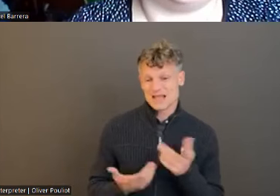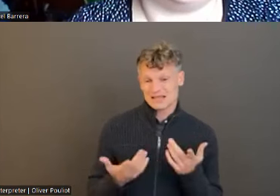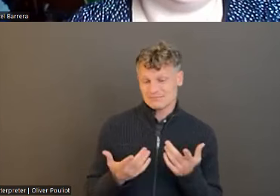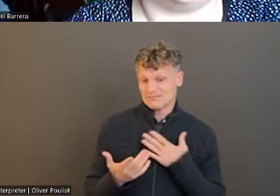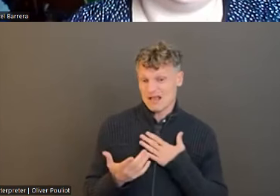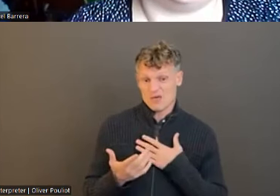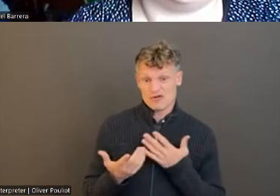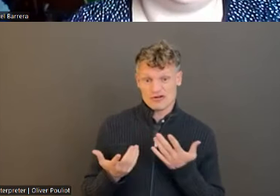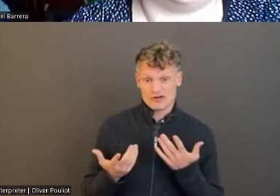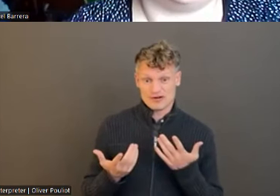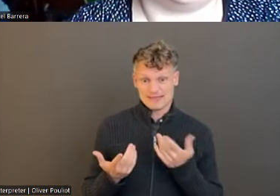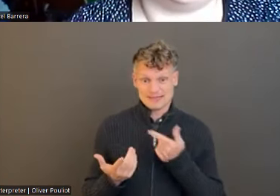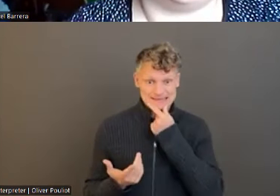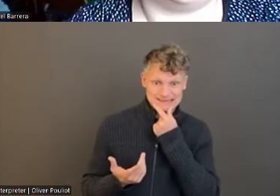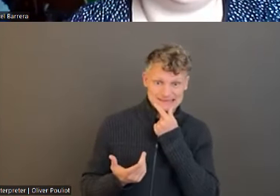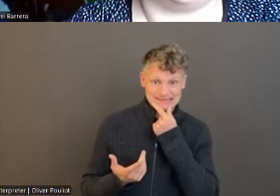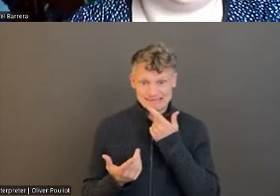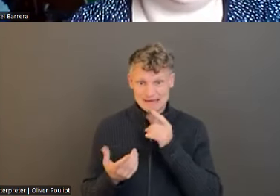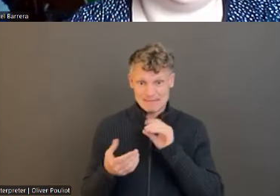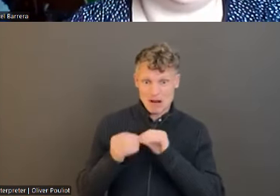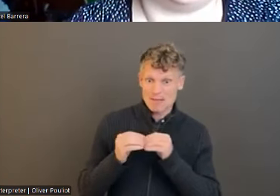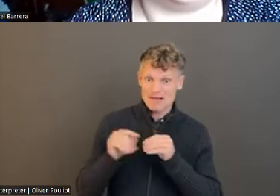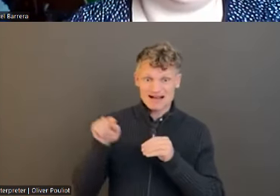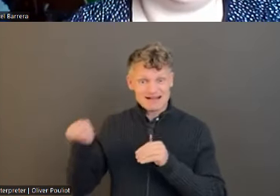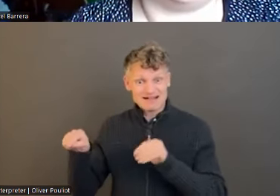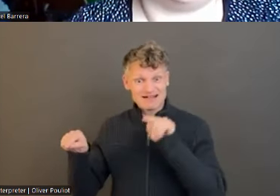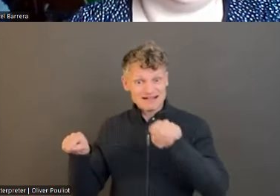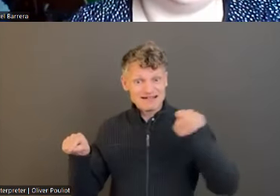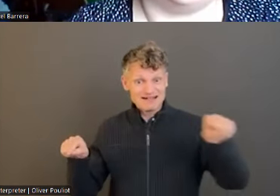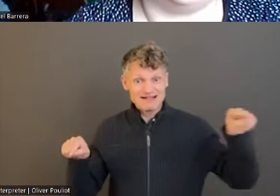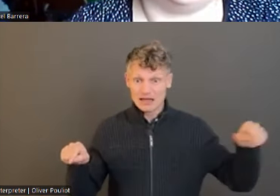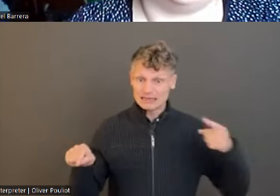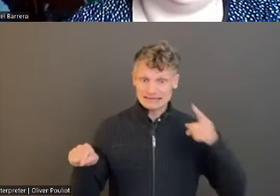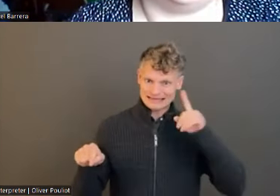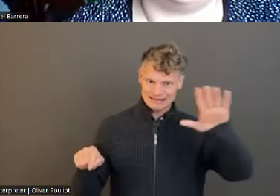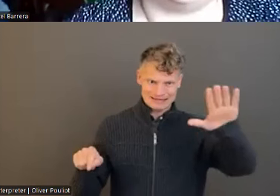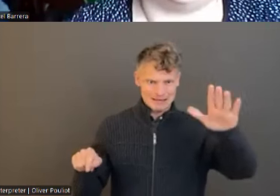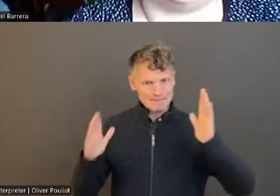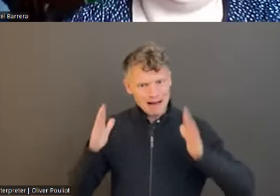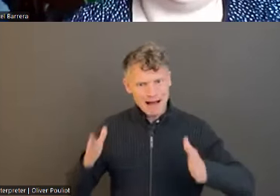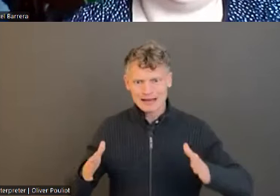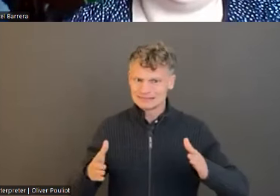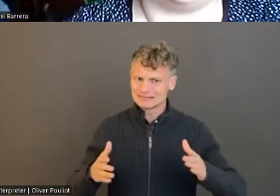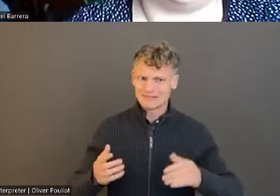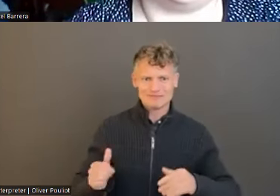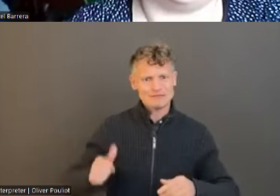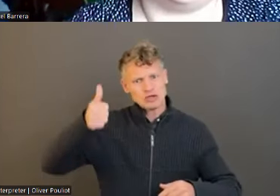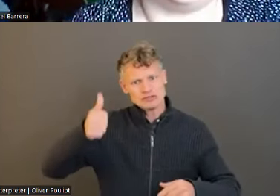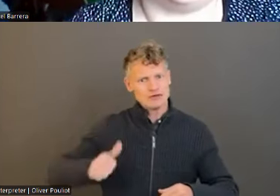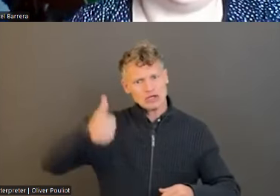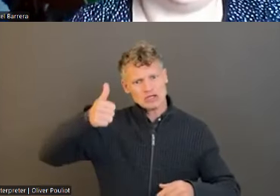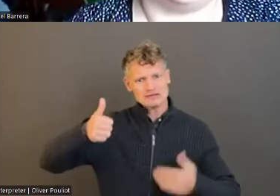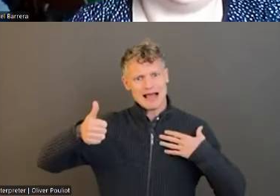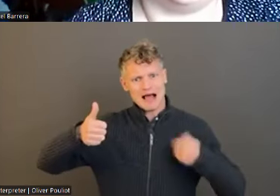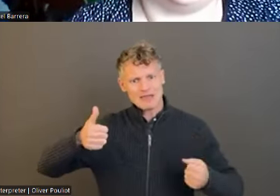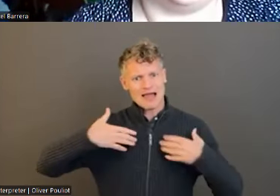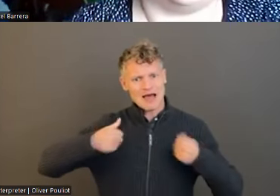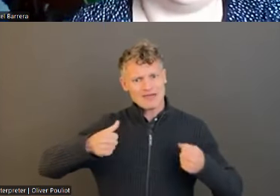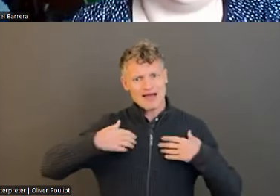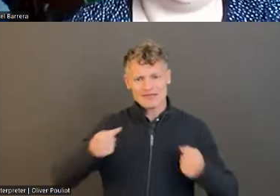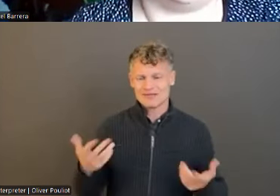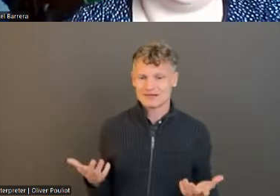as a priority, the different sector cities as a priority, and also we are looking for equity. Is one of our